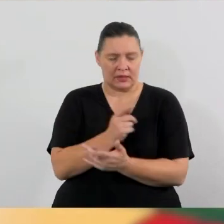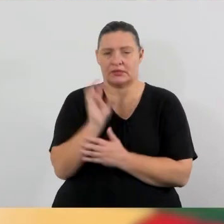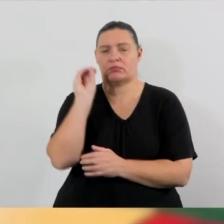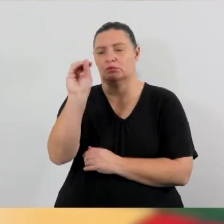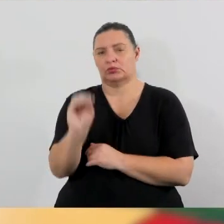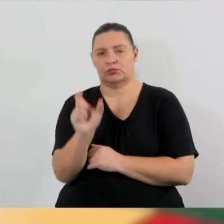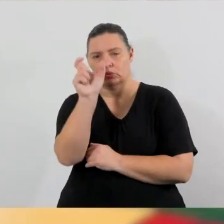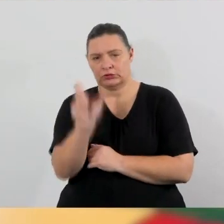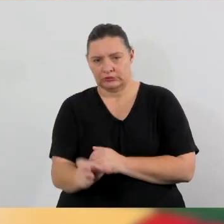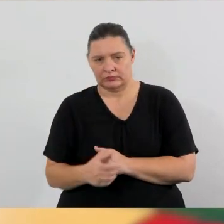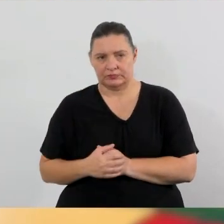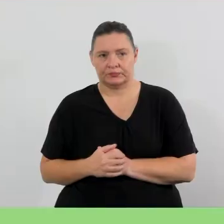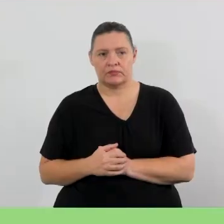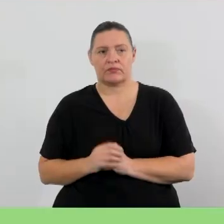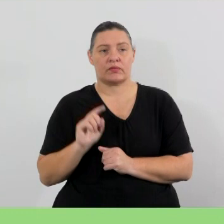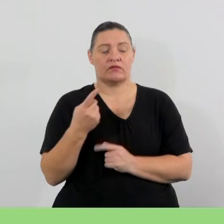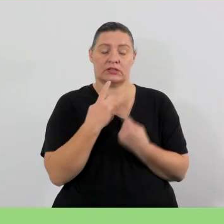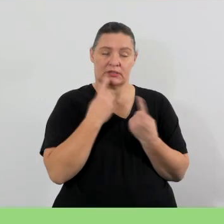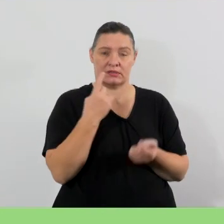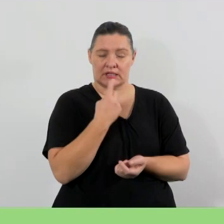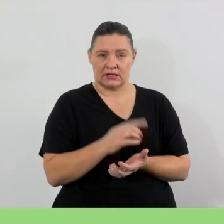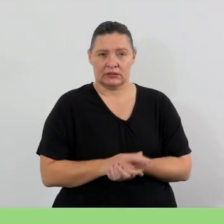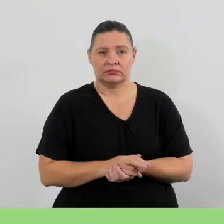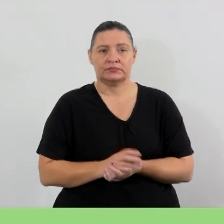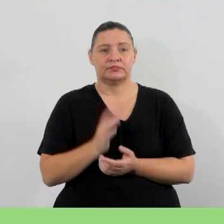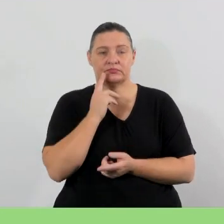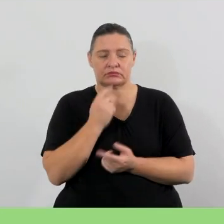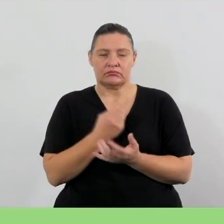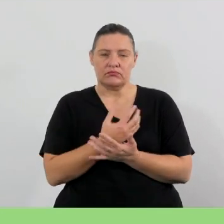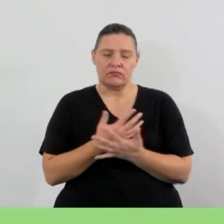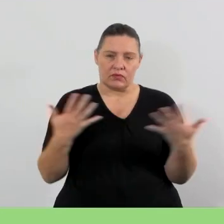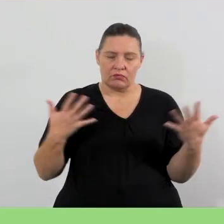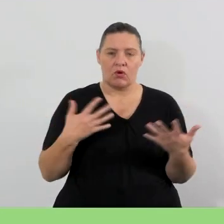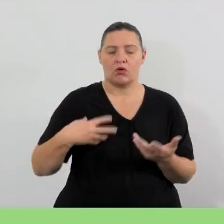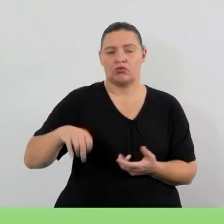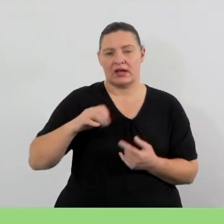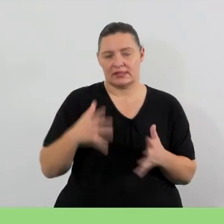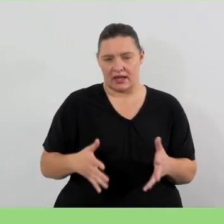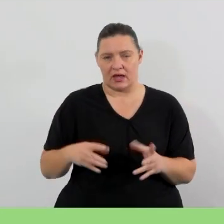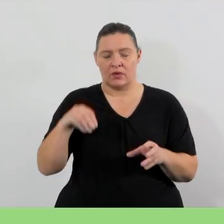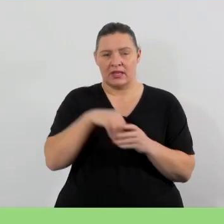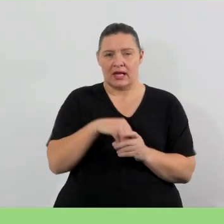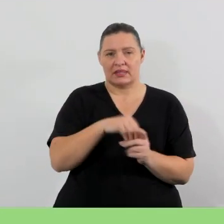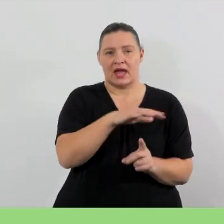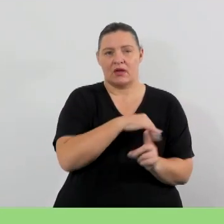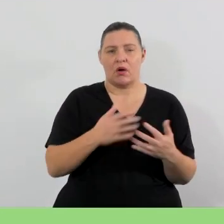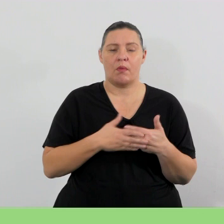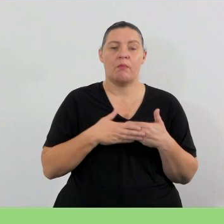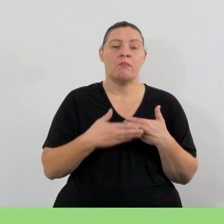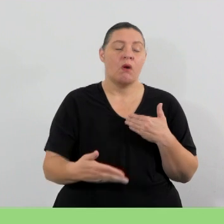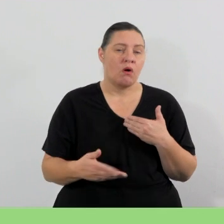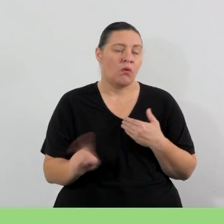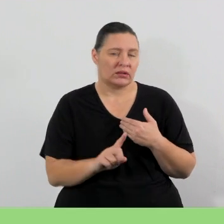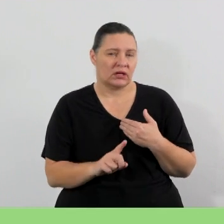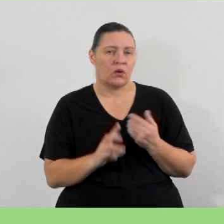empty spaces in these statements. So our first statement says, when there are more grazers in an area,